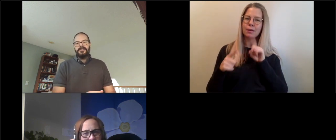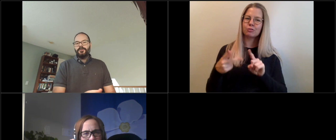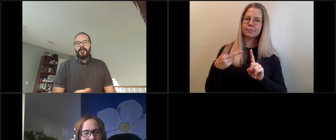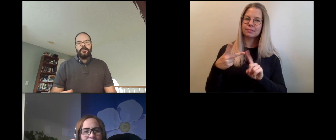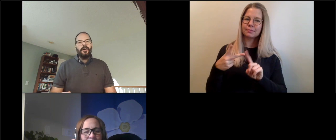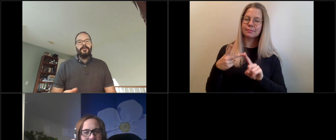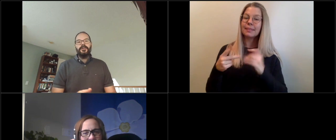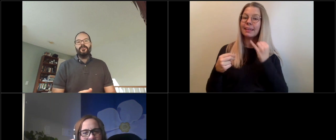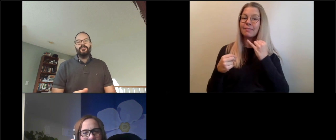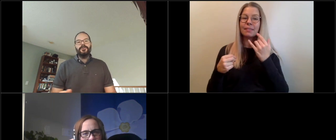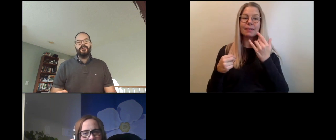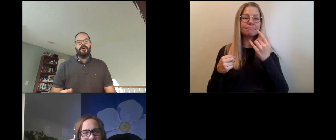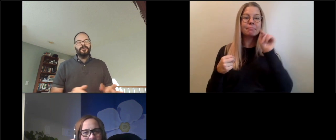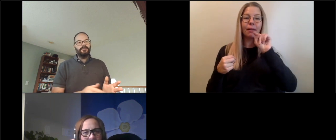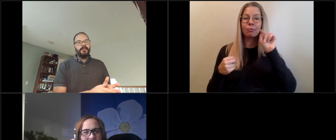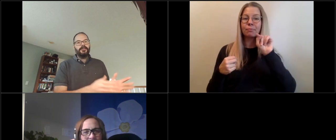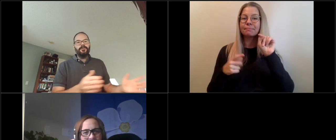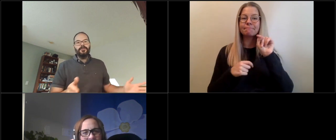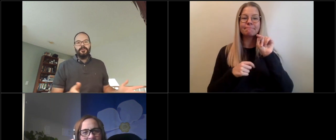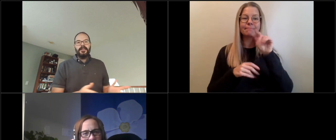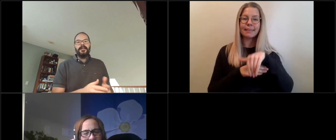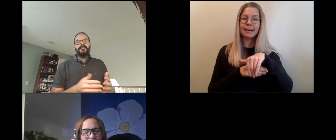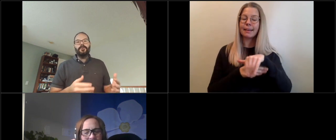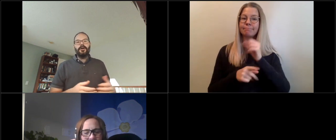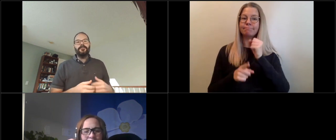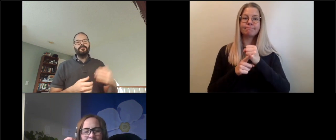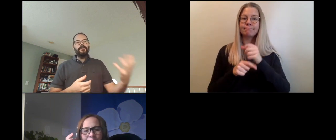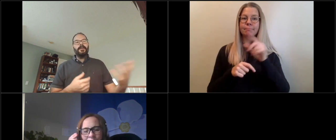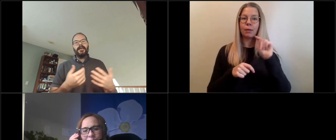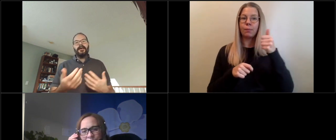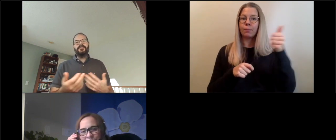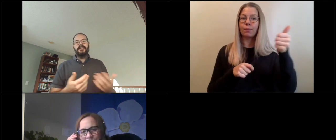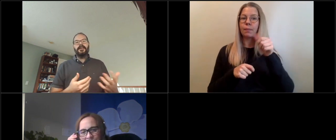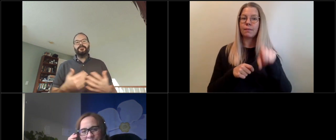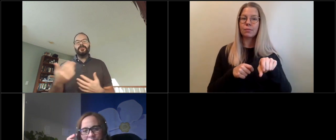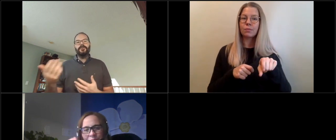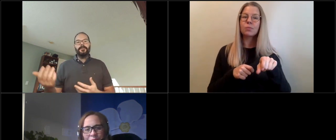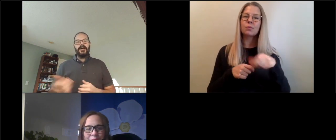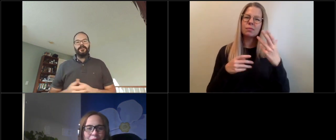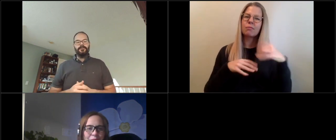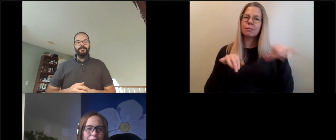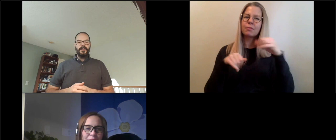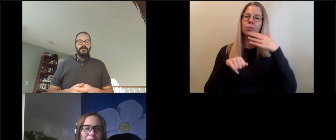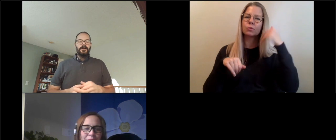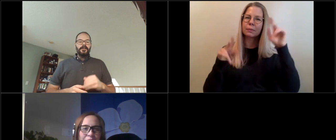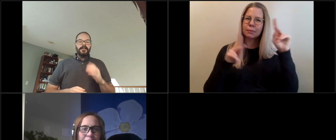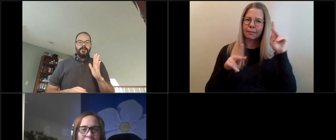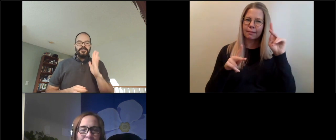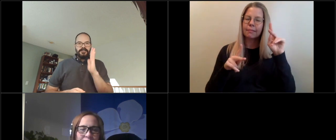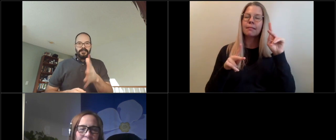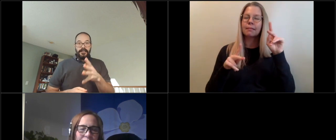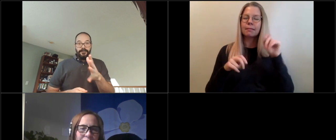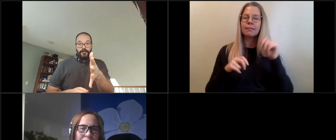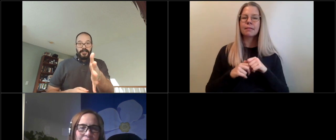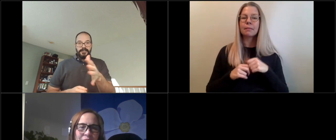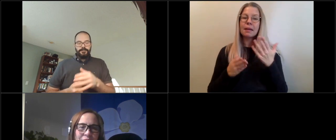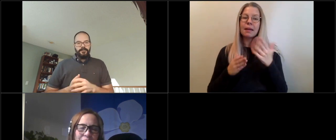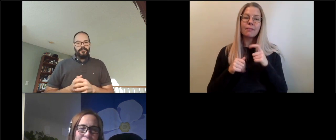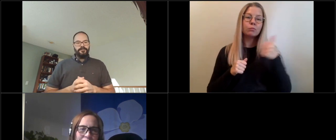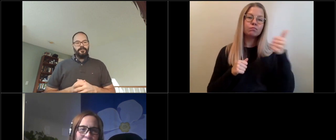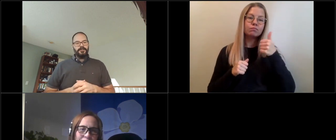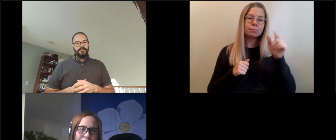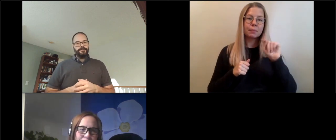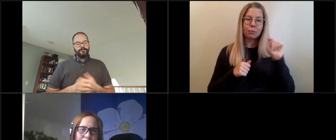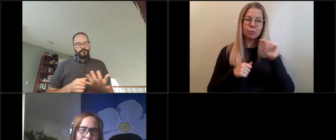And this is quite common in older adults, right? The older we get, the more often we may have to get up to go to the bathroom. Let me just give you this bit